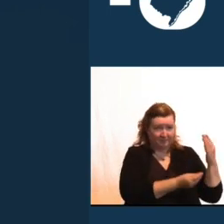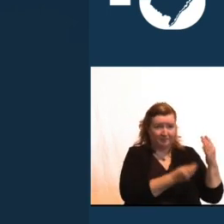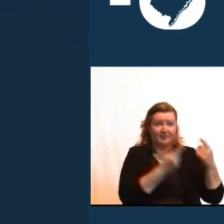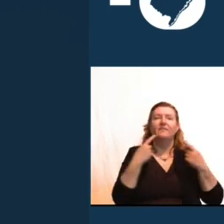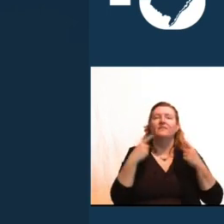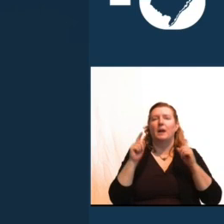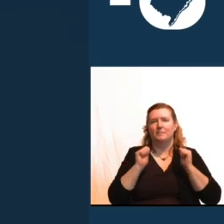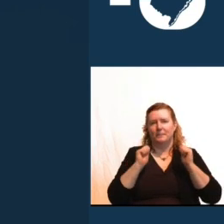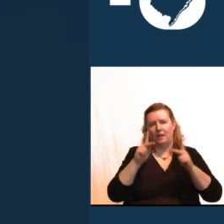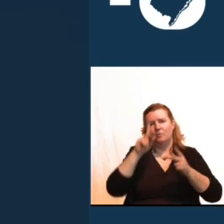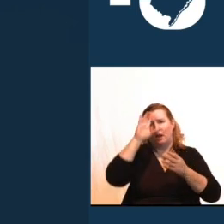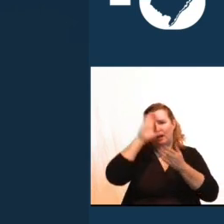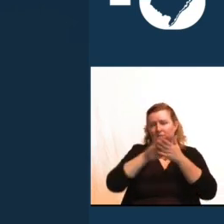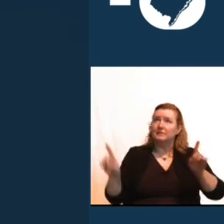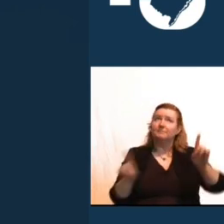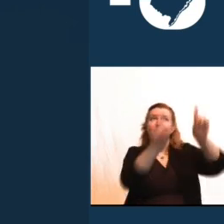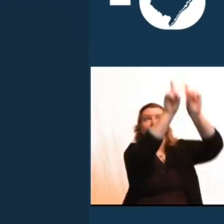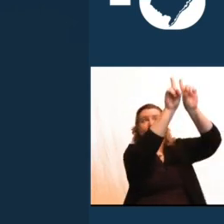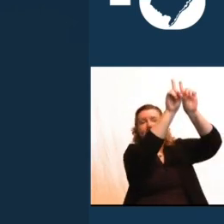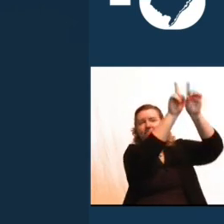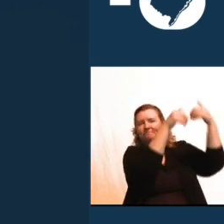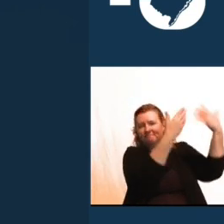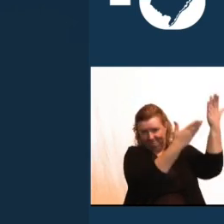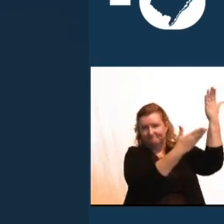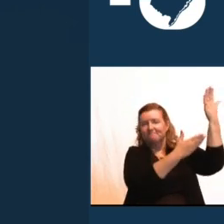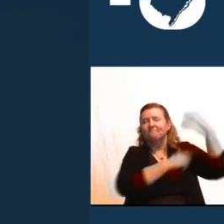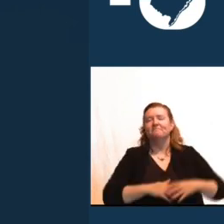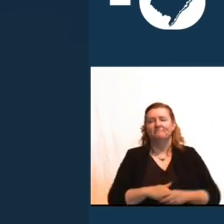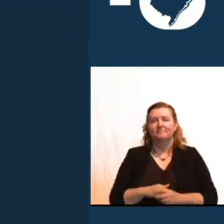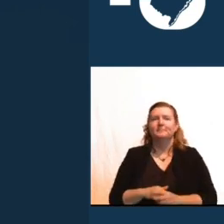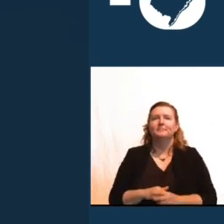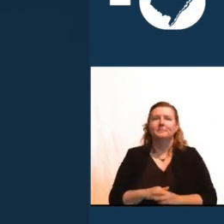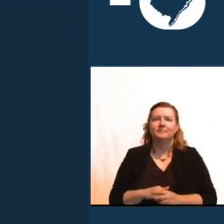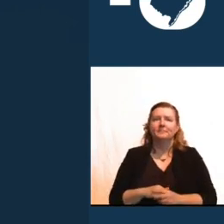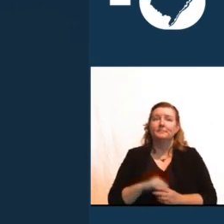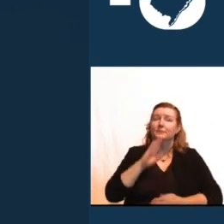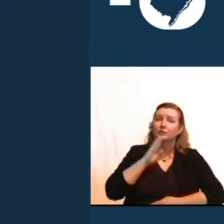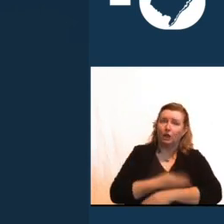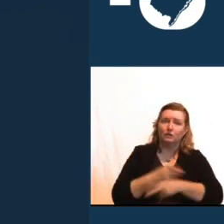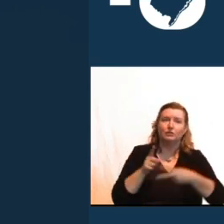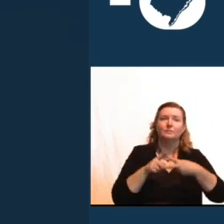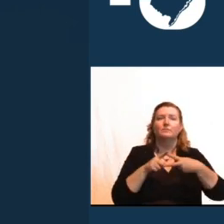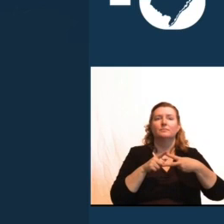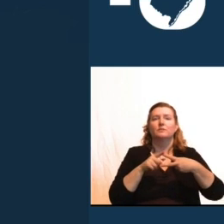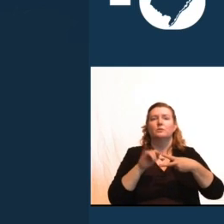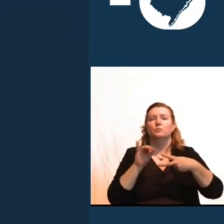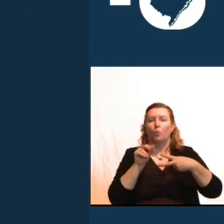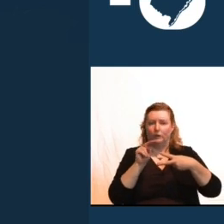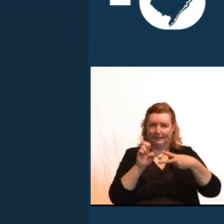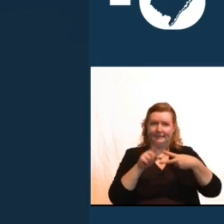daughters, Joanne and Maria, and I had the great honor of speaking with Maria last week, and Maria's husband,